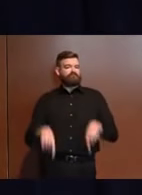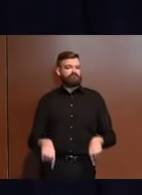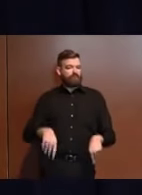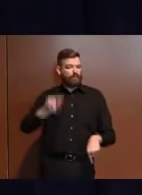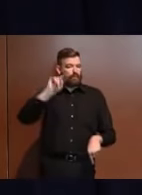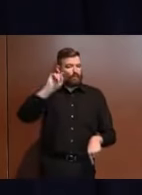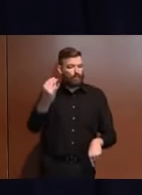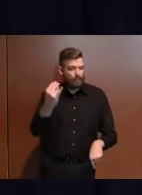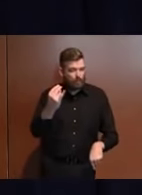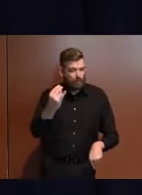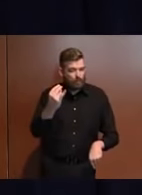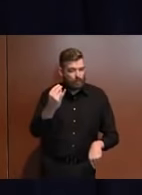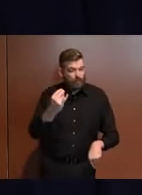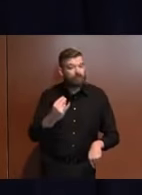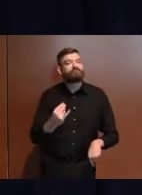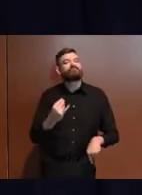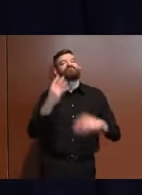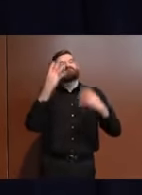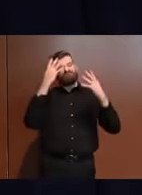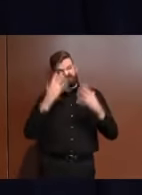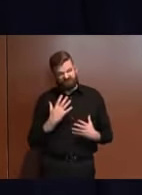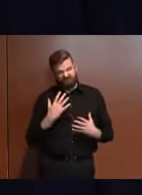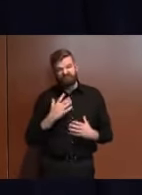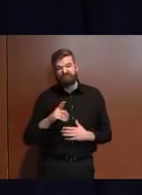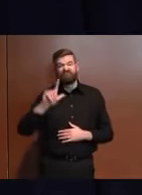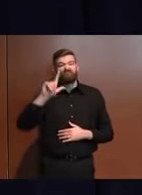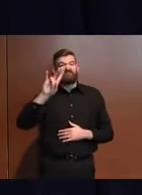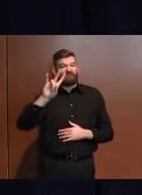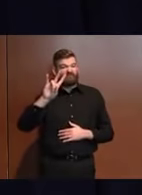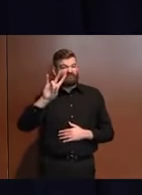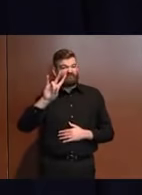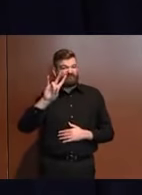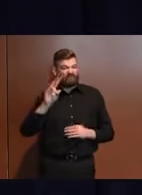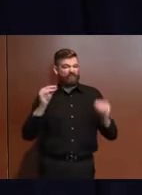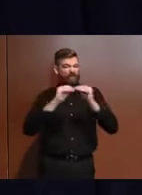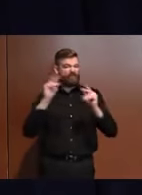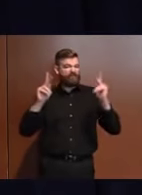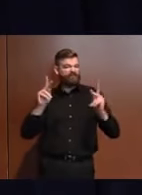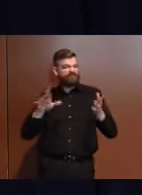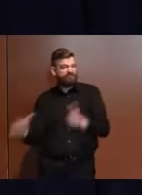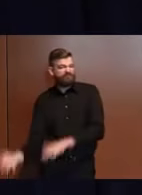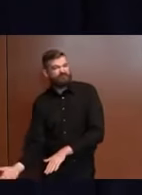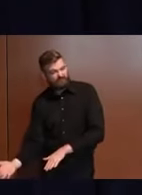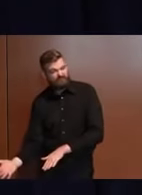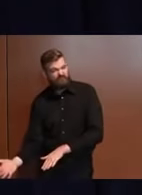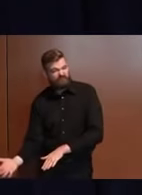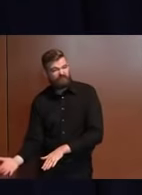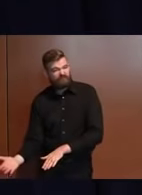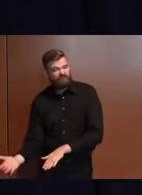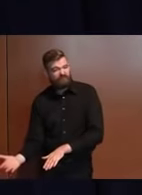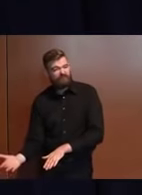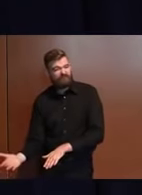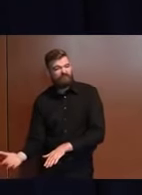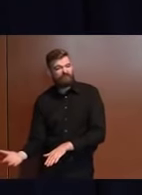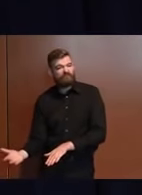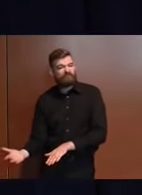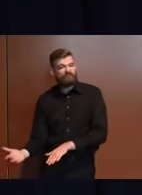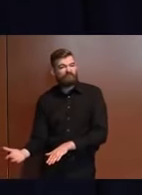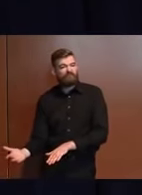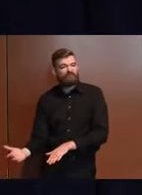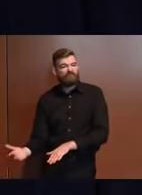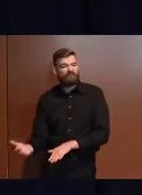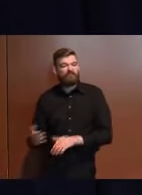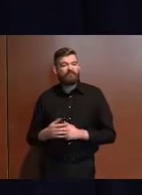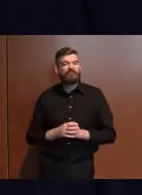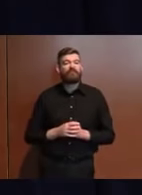And sadly, 27 deaths have been reported to the department. They are in the